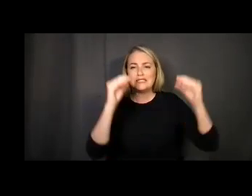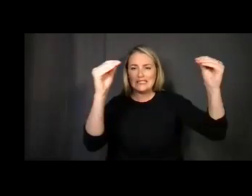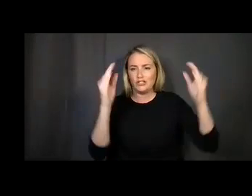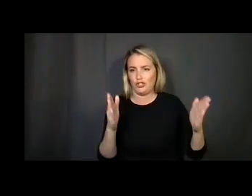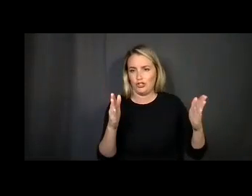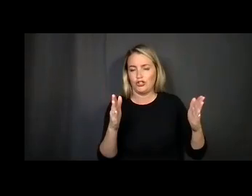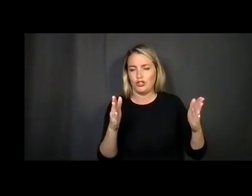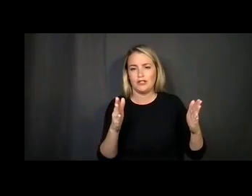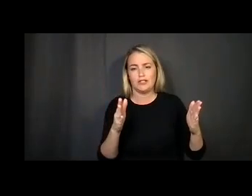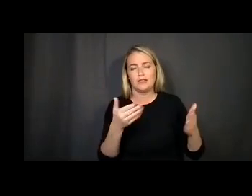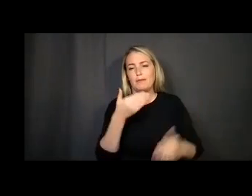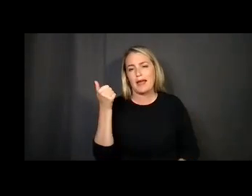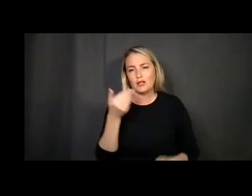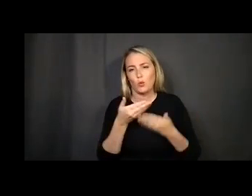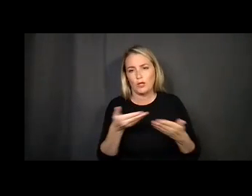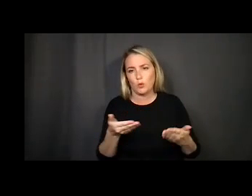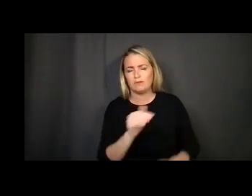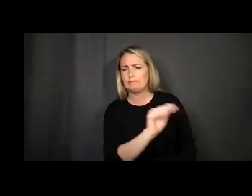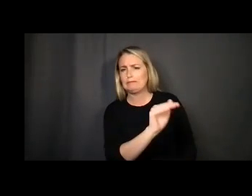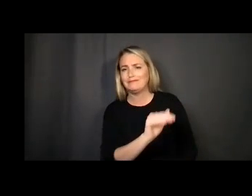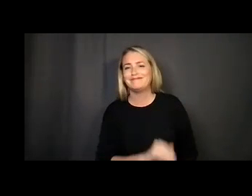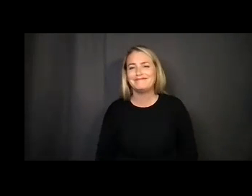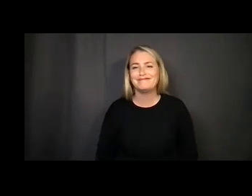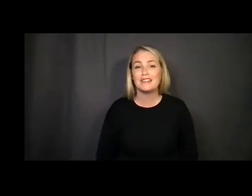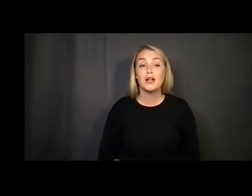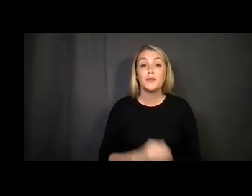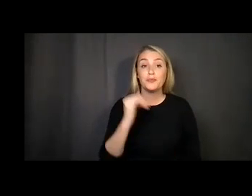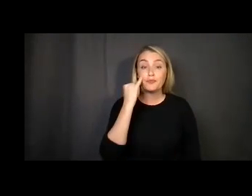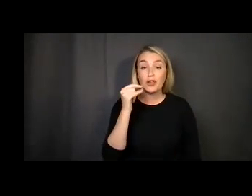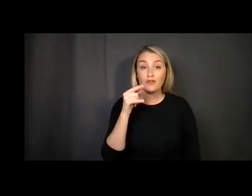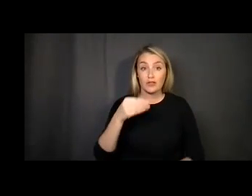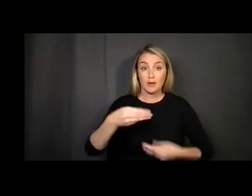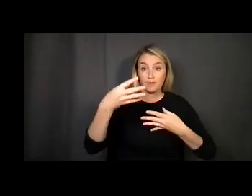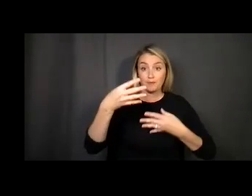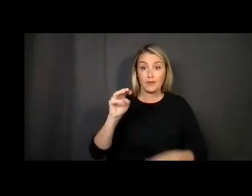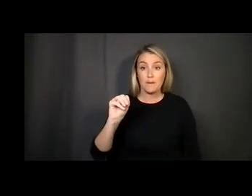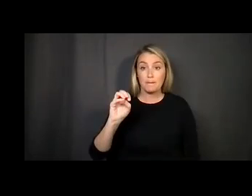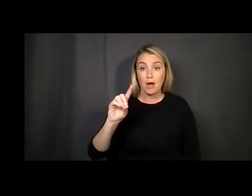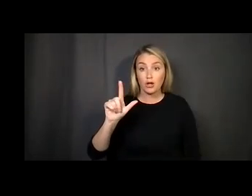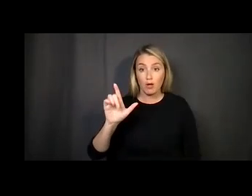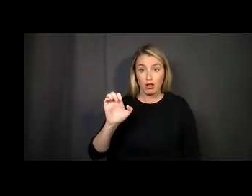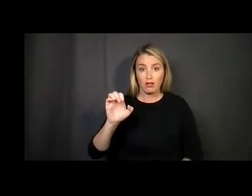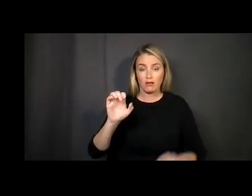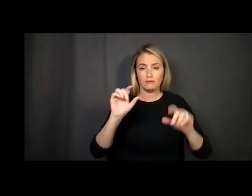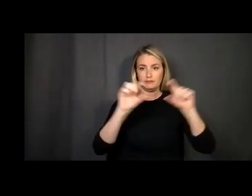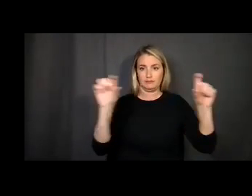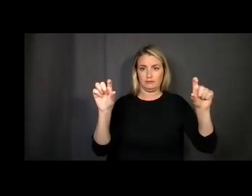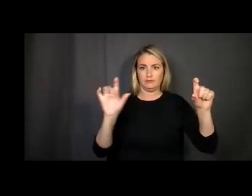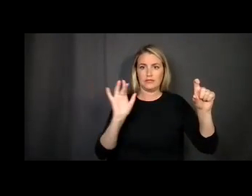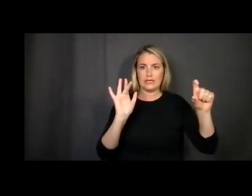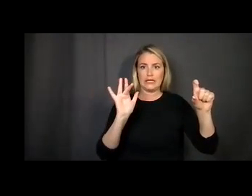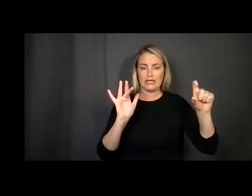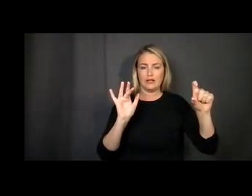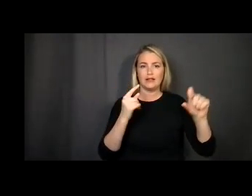when you click into the assignments that are within the modules, where you see the picture that says